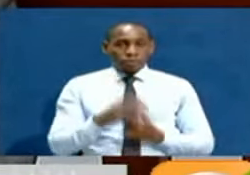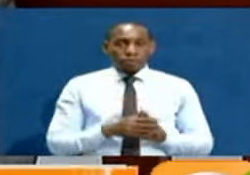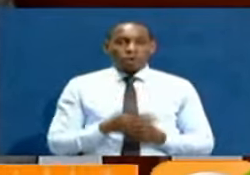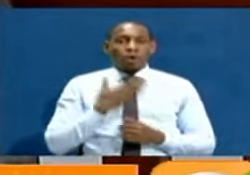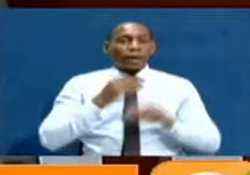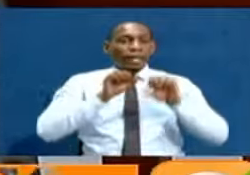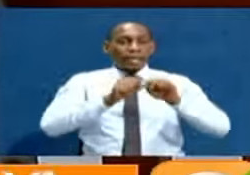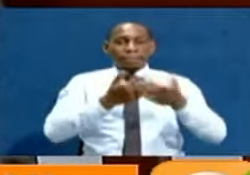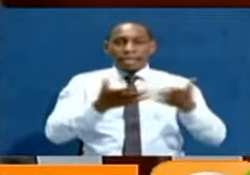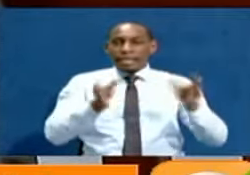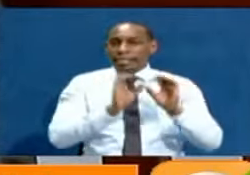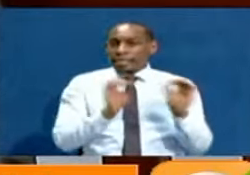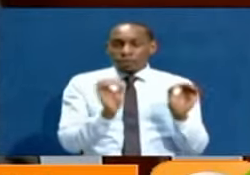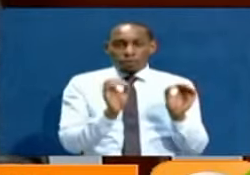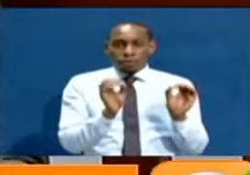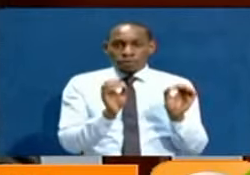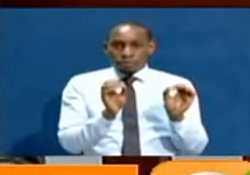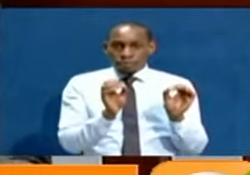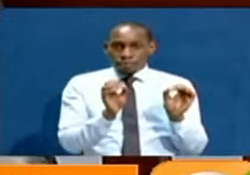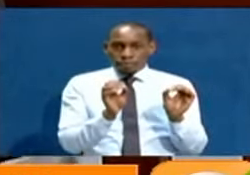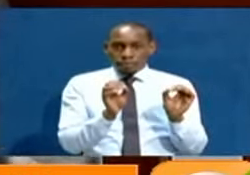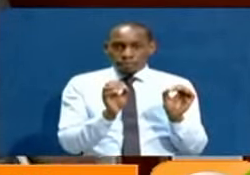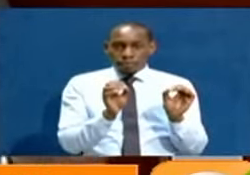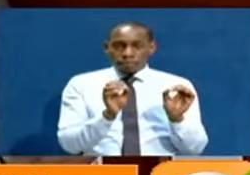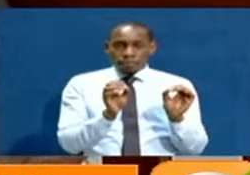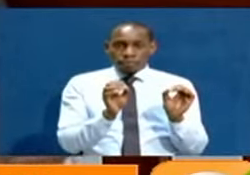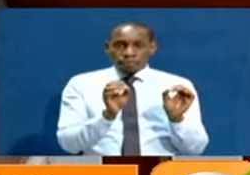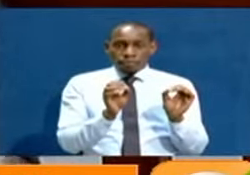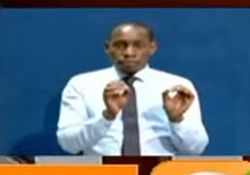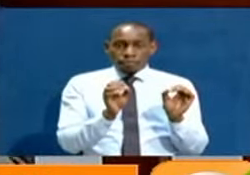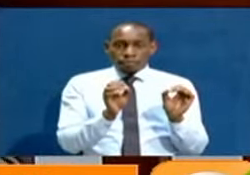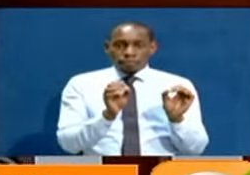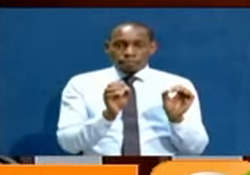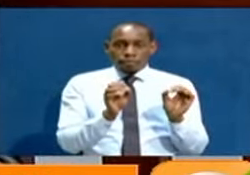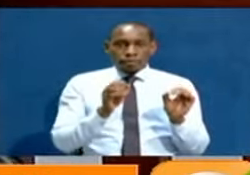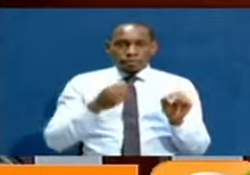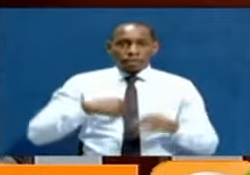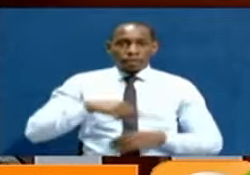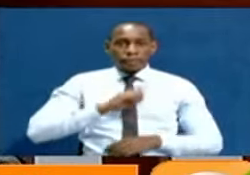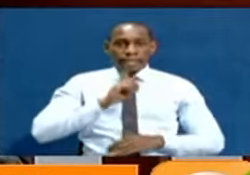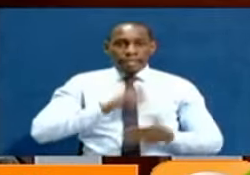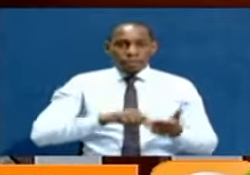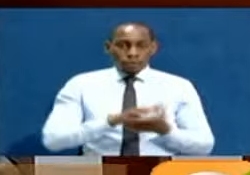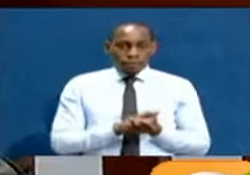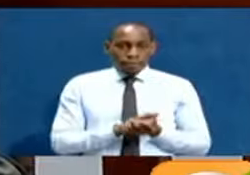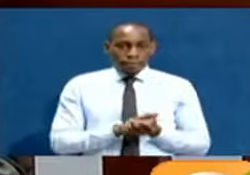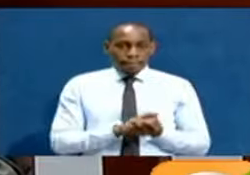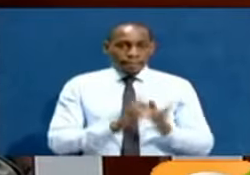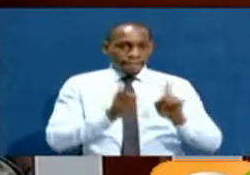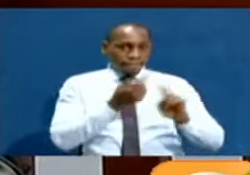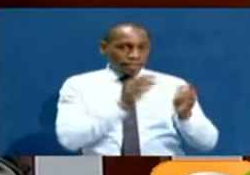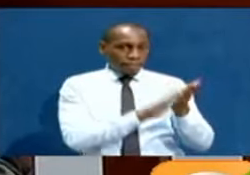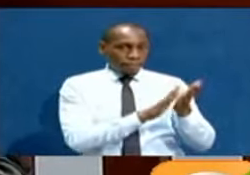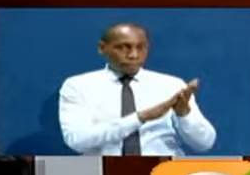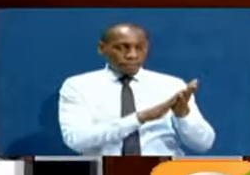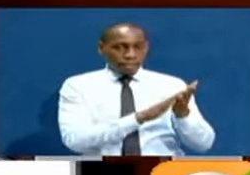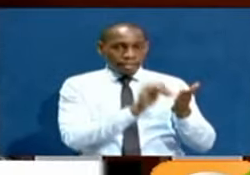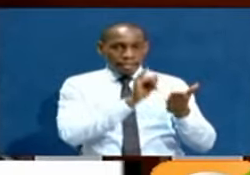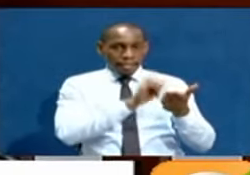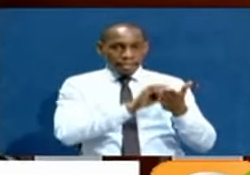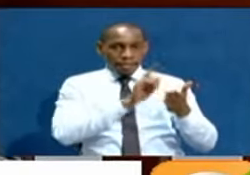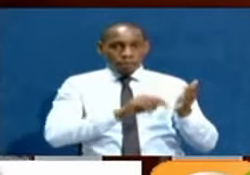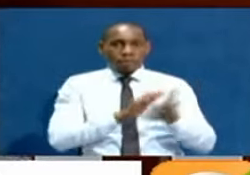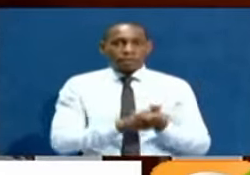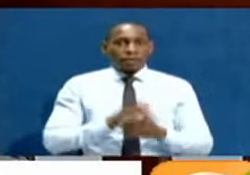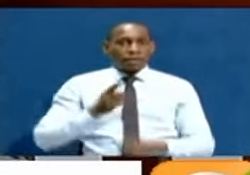over anything. We never even said ever that we want to take over anything. What we said in our initial proposition was the PPP was